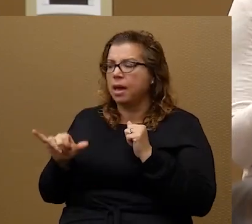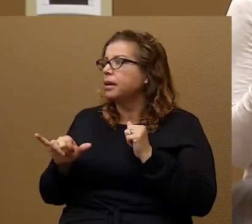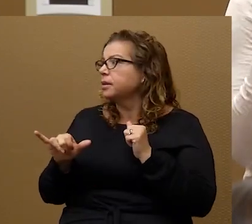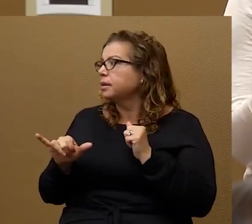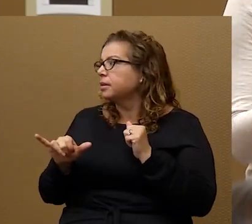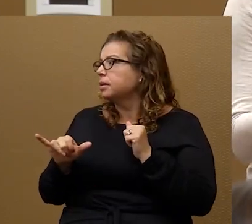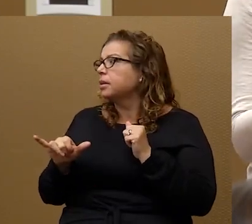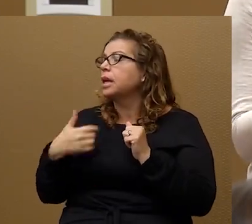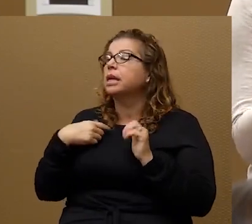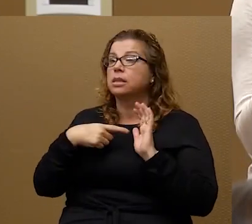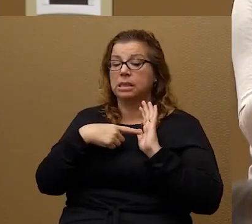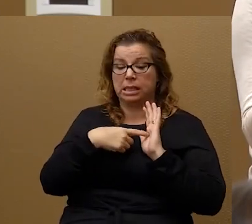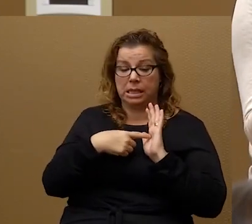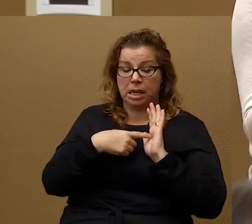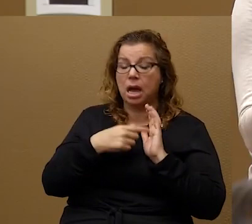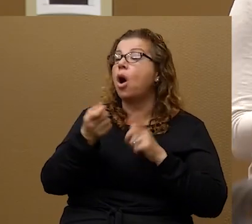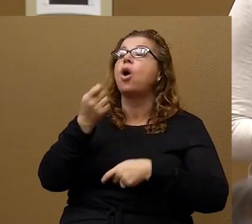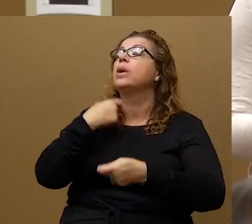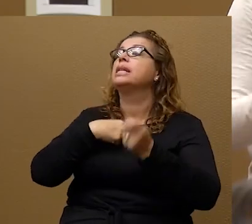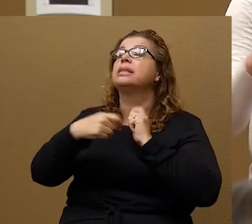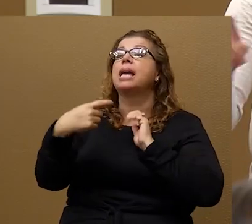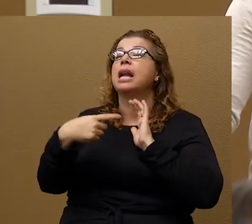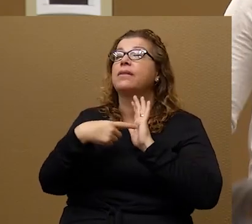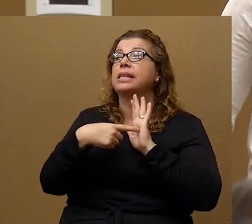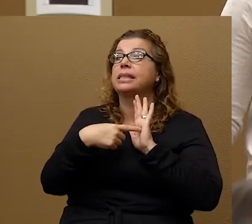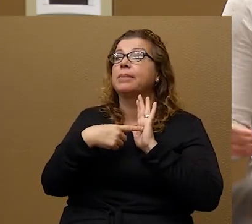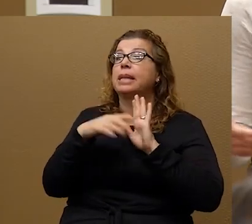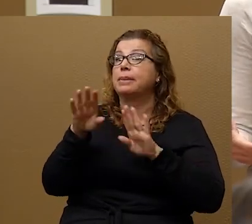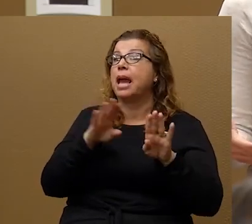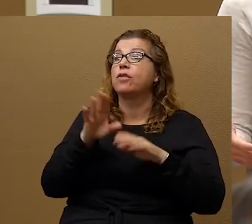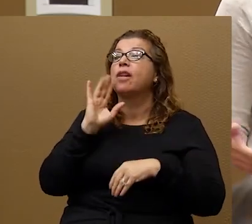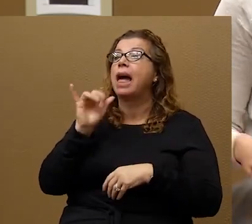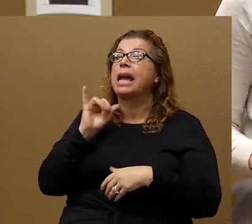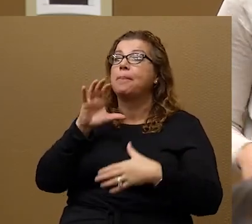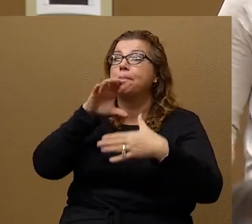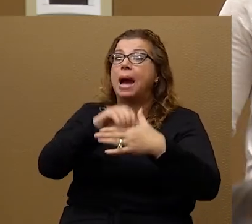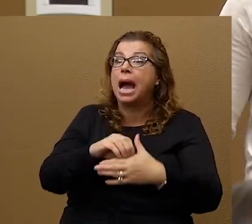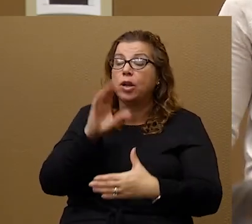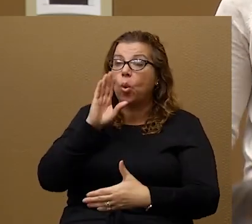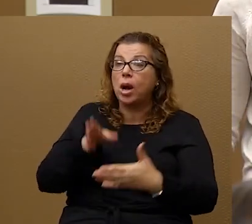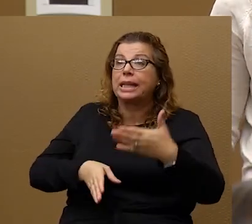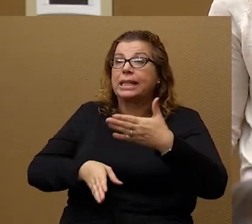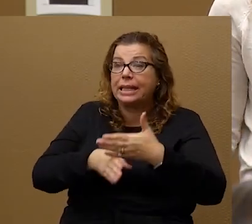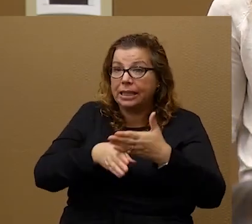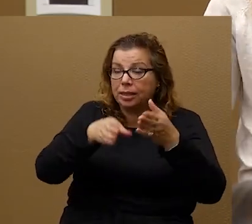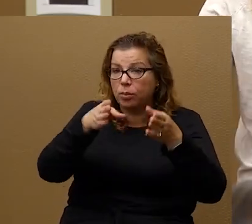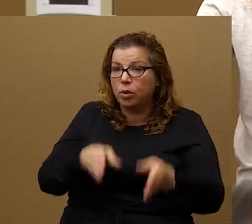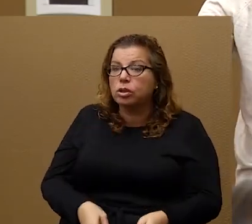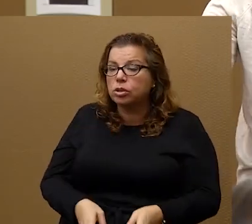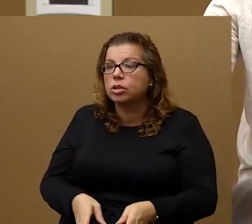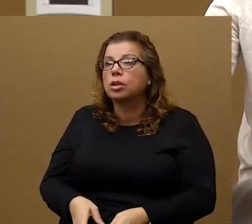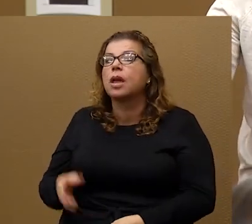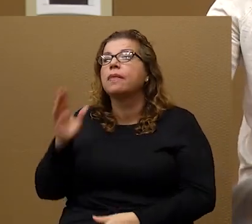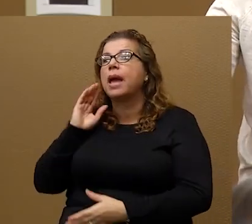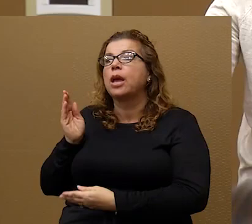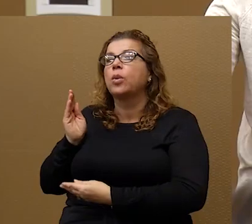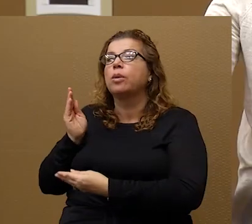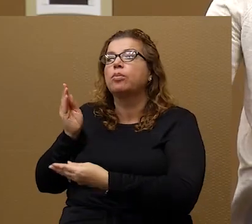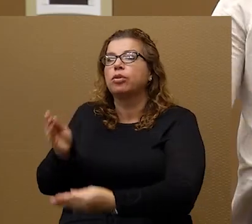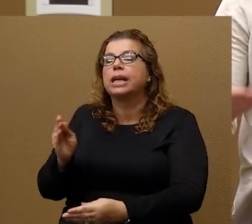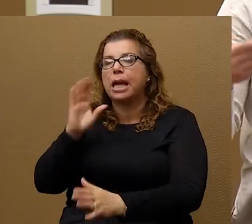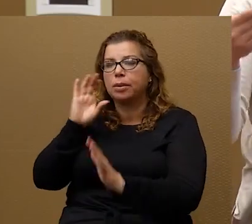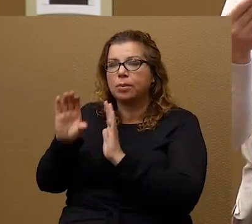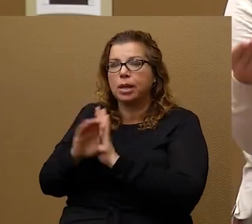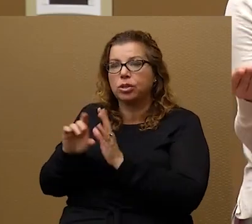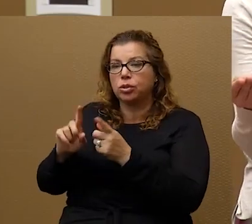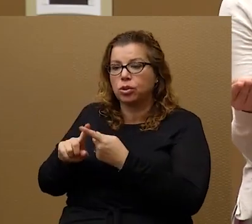of exhibiting a behavior like hitting someone or biting someone, they might be able to bring a picture to their friend